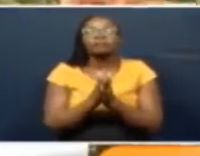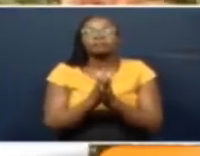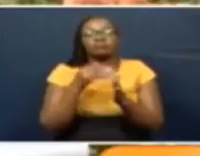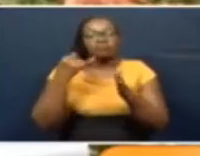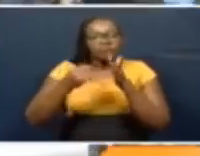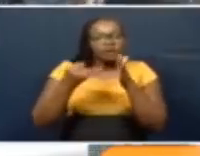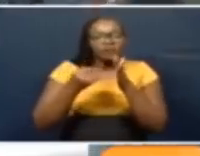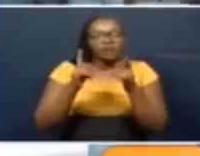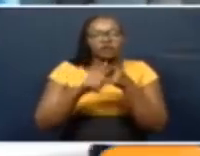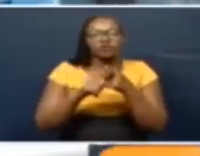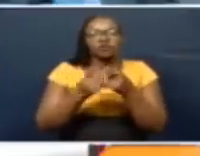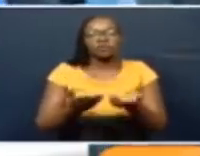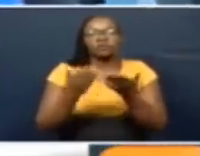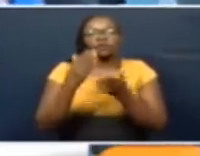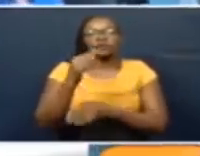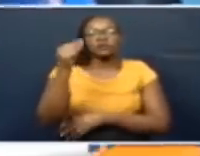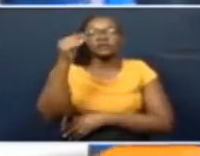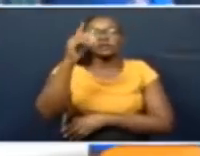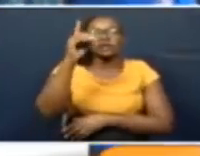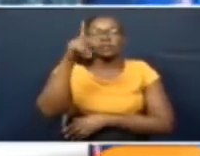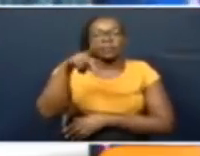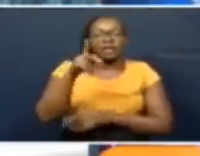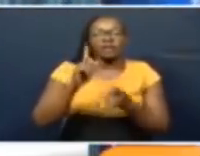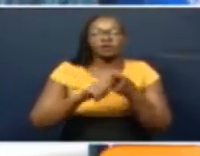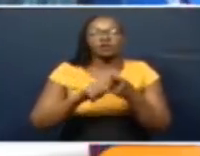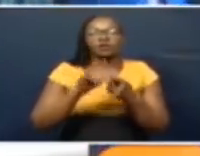country's GDP to double digits in